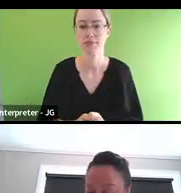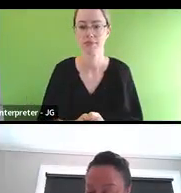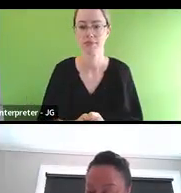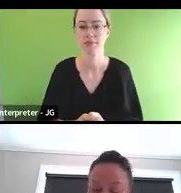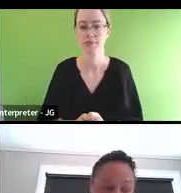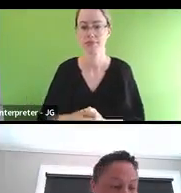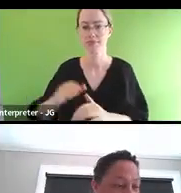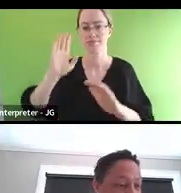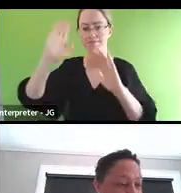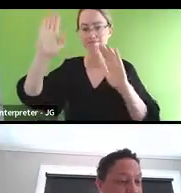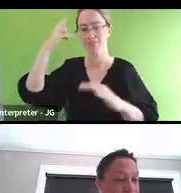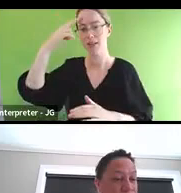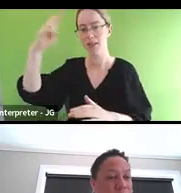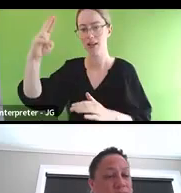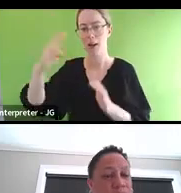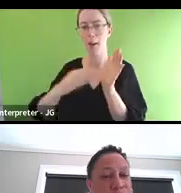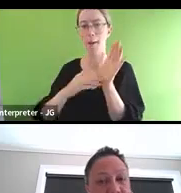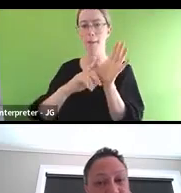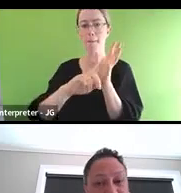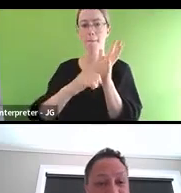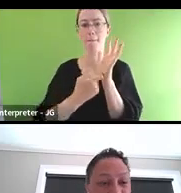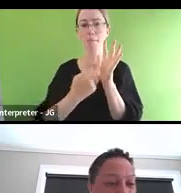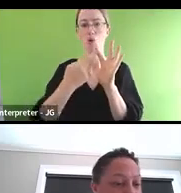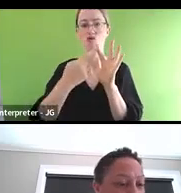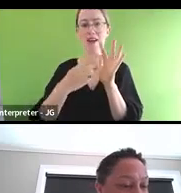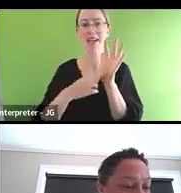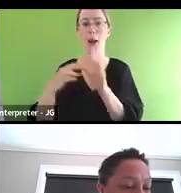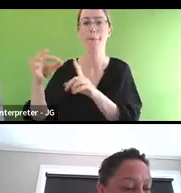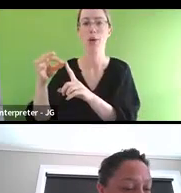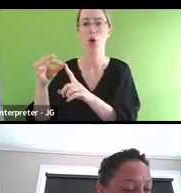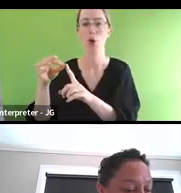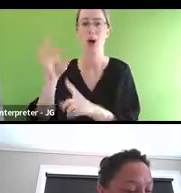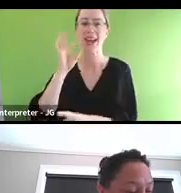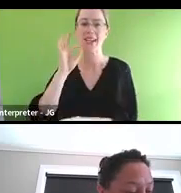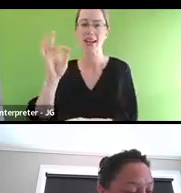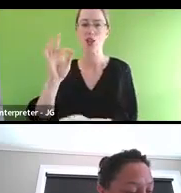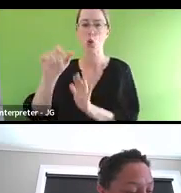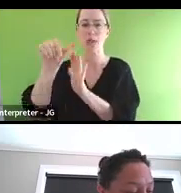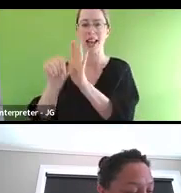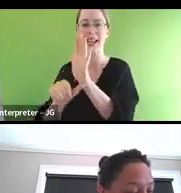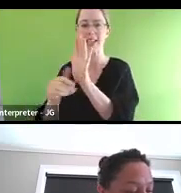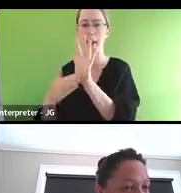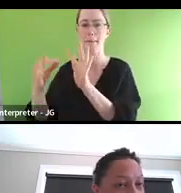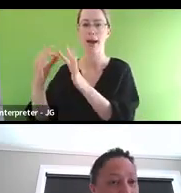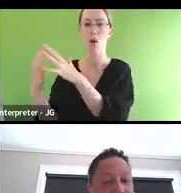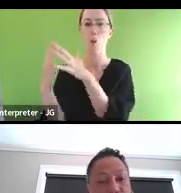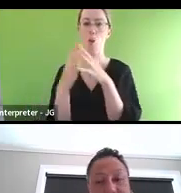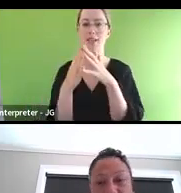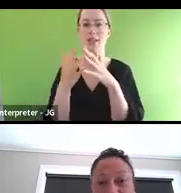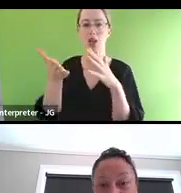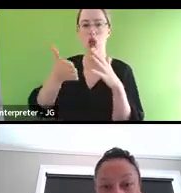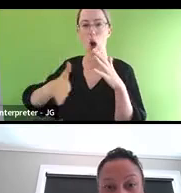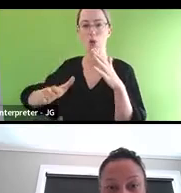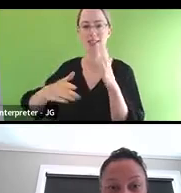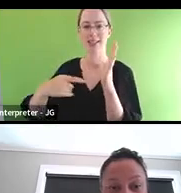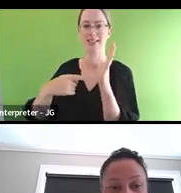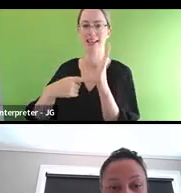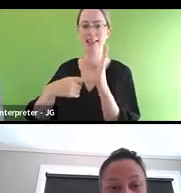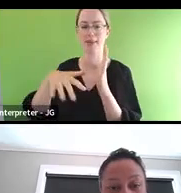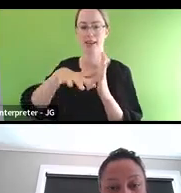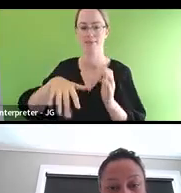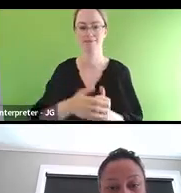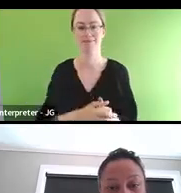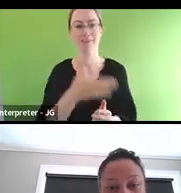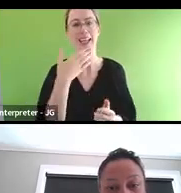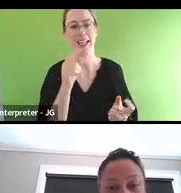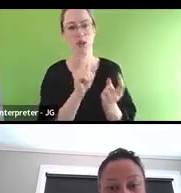Hello, Sheryl. My name is Maureen Pugh, and I'm Nationals List MP based in West Coast, Tasman. Nice to meet